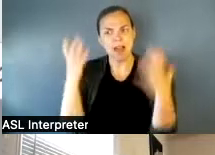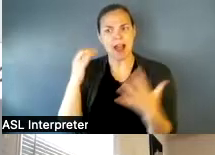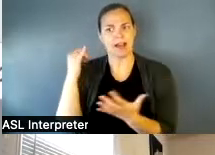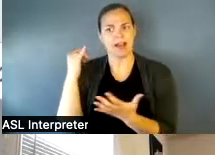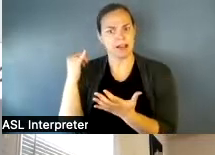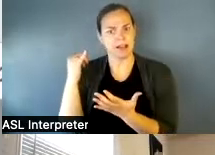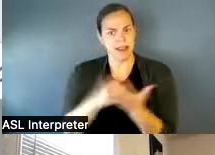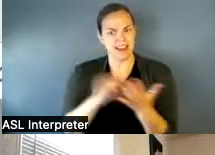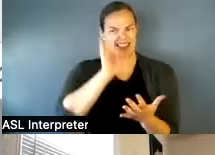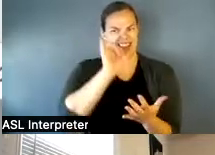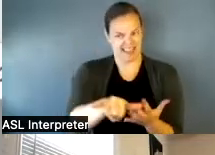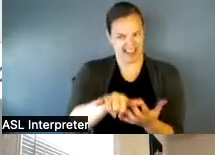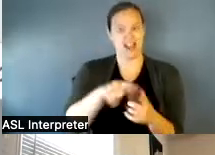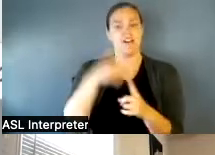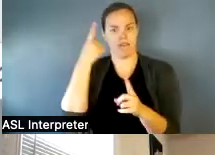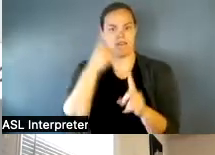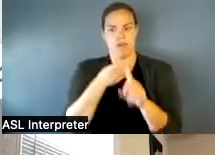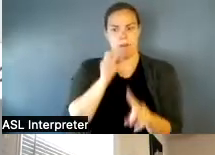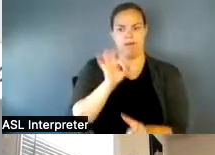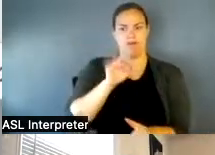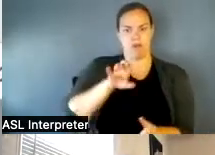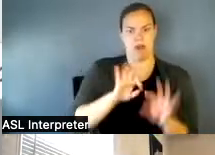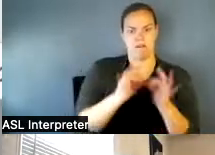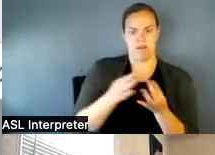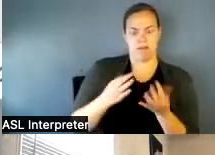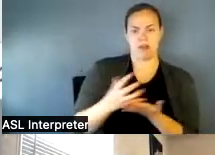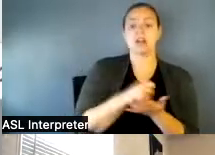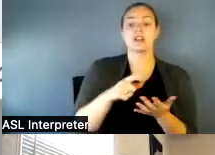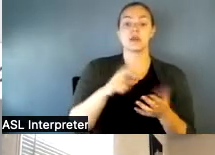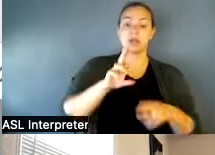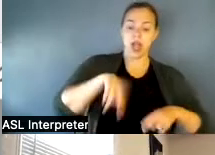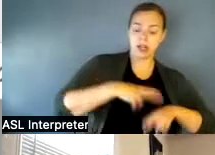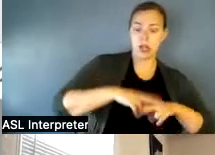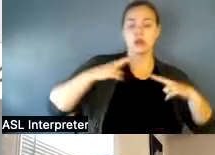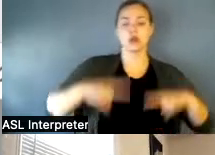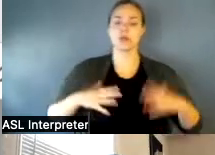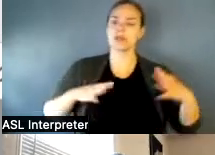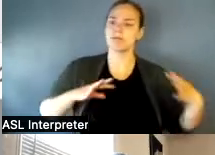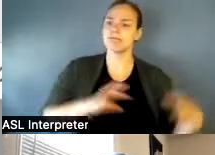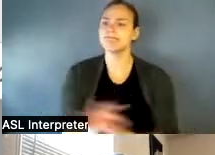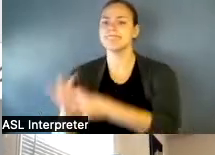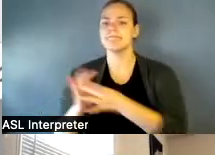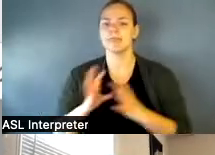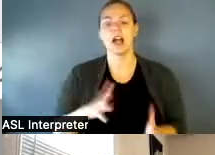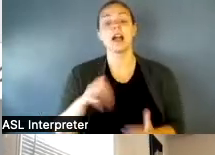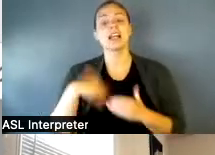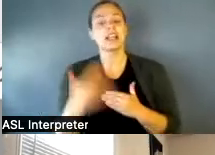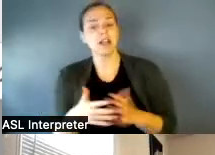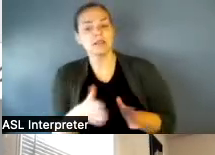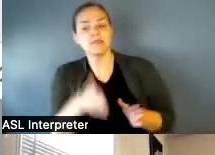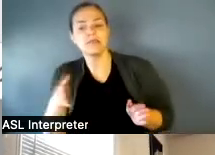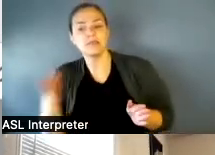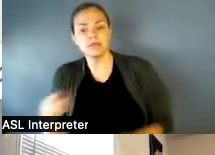collected. Nature and humans are in harmony. And yeah, you can just show the other two slides then. Thank you.